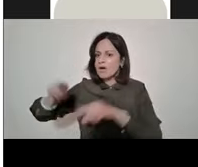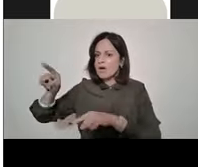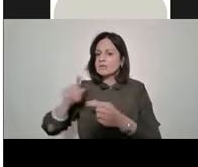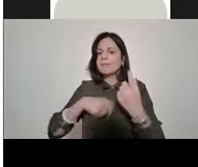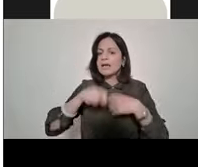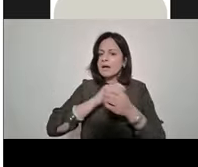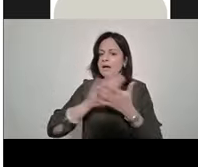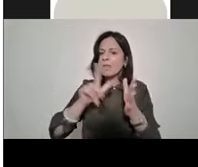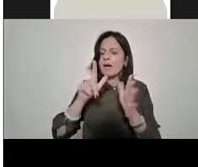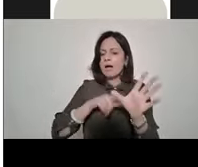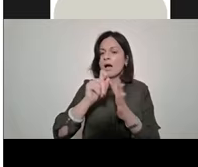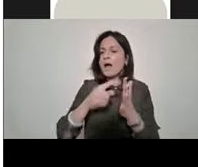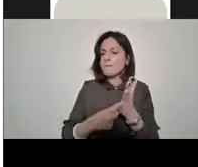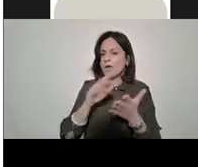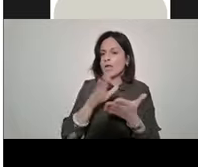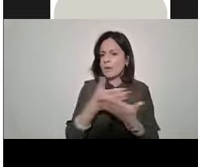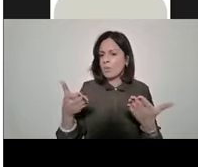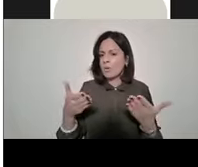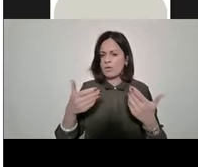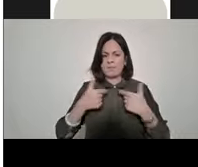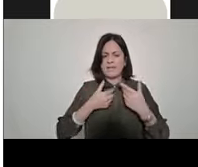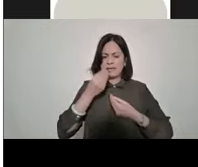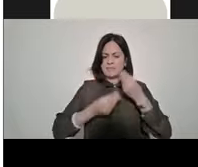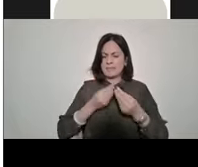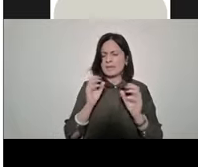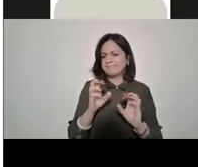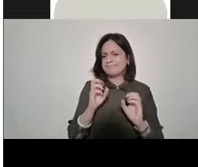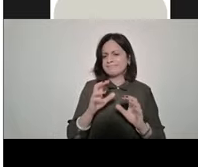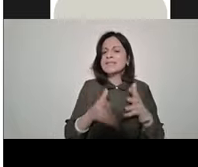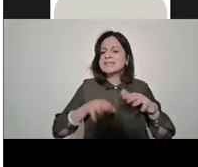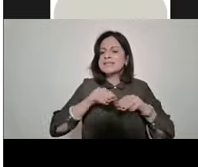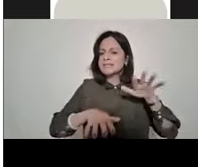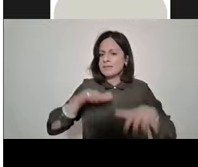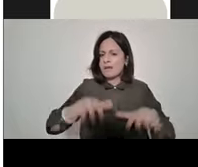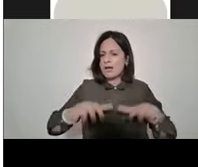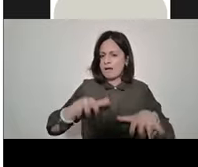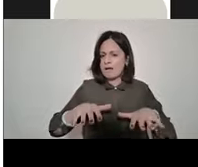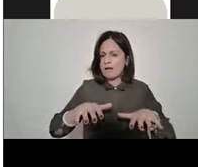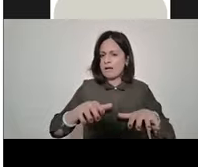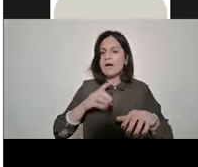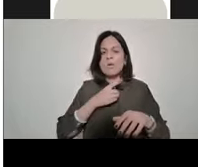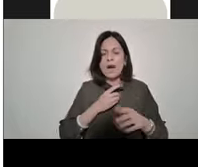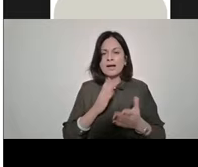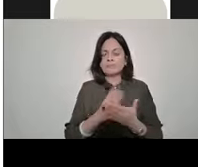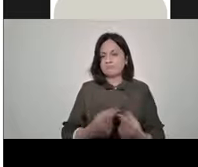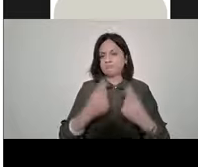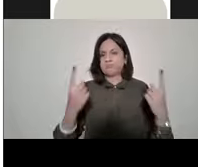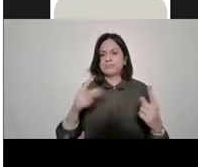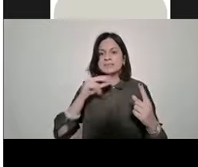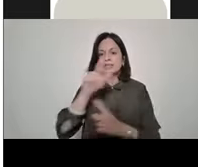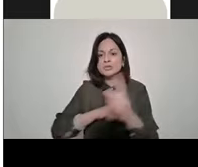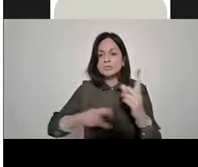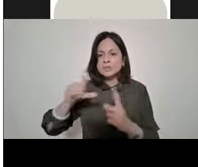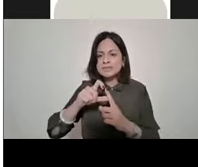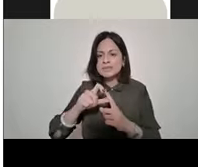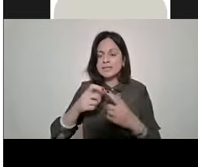societies. What I'm talking about here is something similar. So it's increasingly differentiated speech communities and